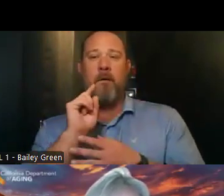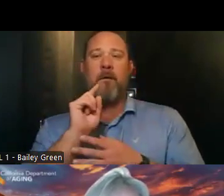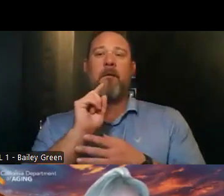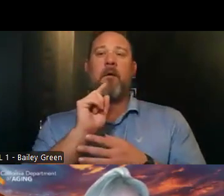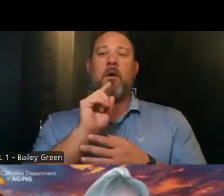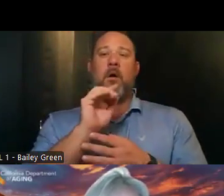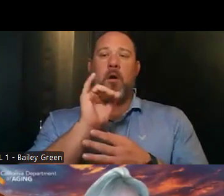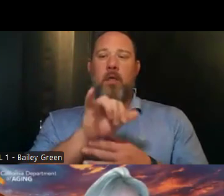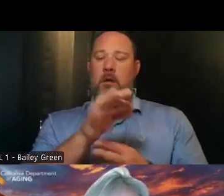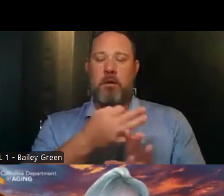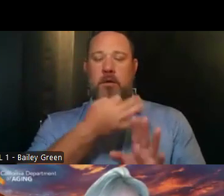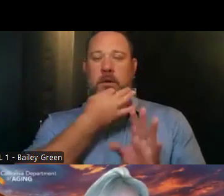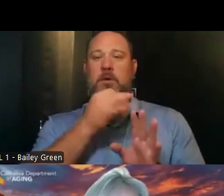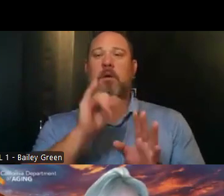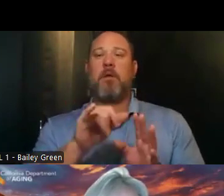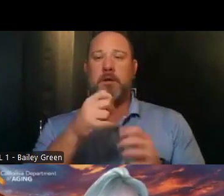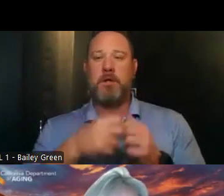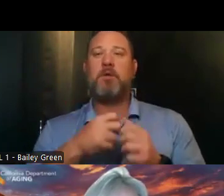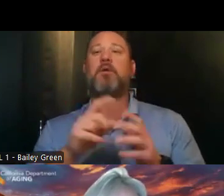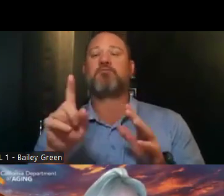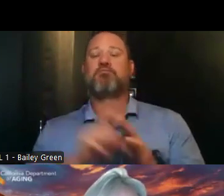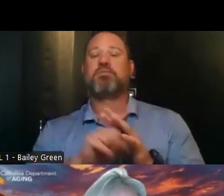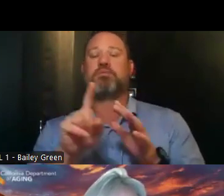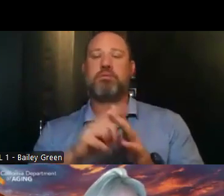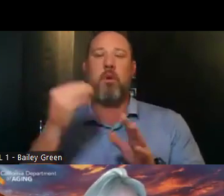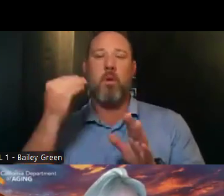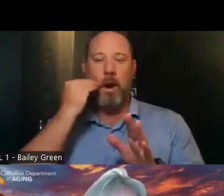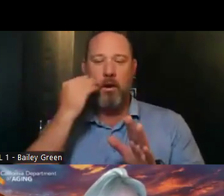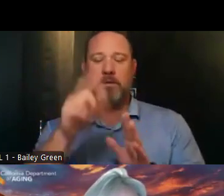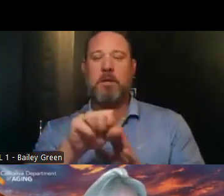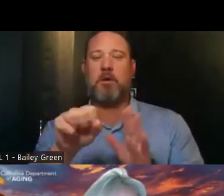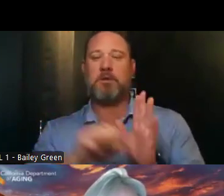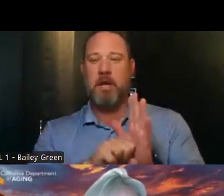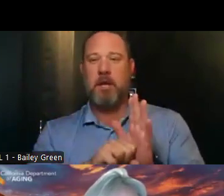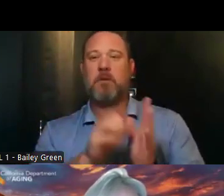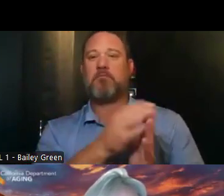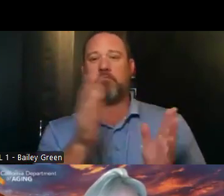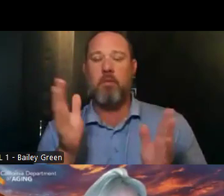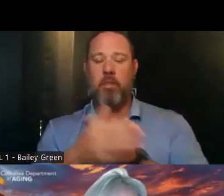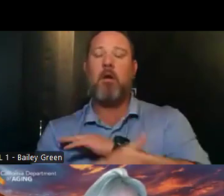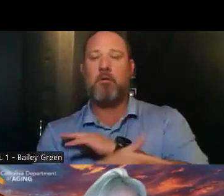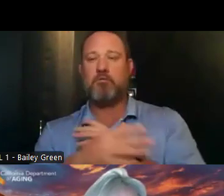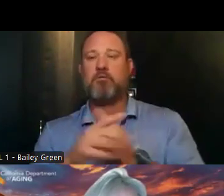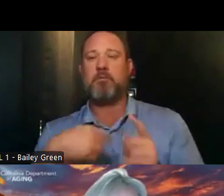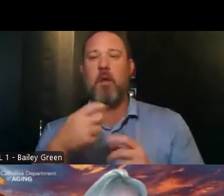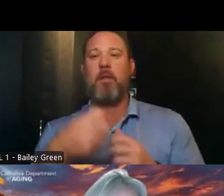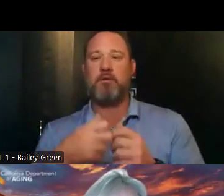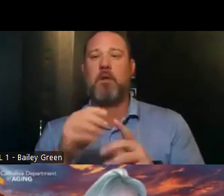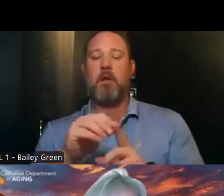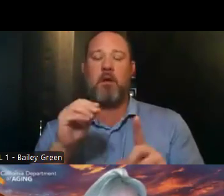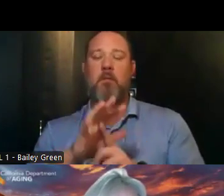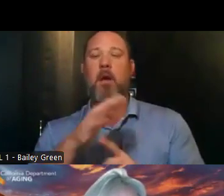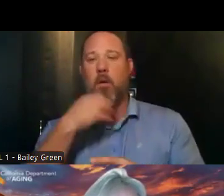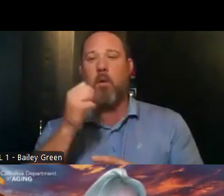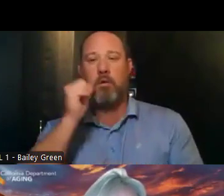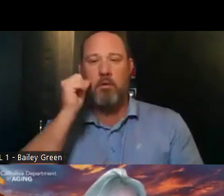subject matter expert on this issue and raising awareness in our state and across the country, really, on these issues as they impact older